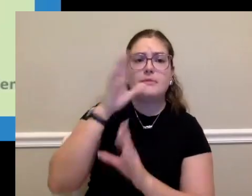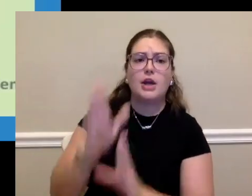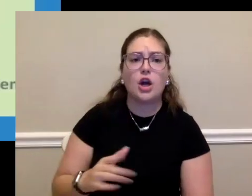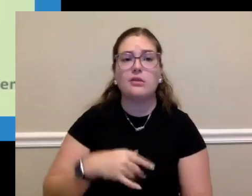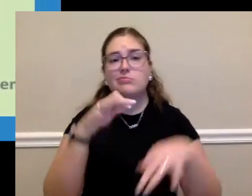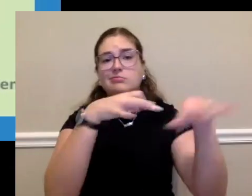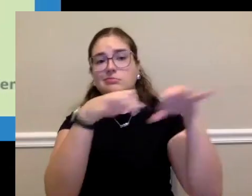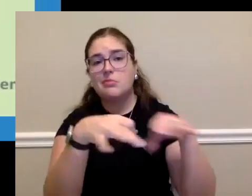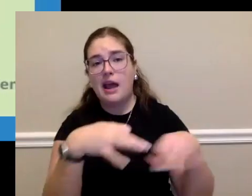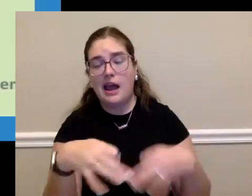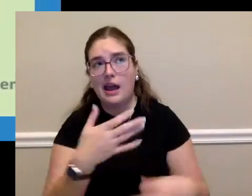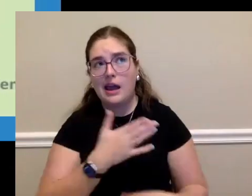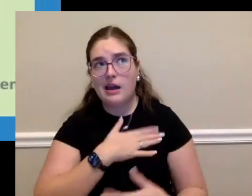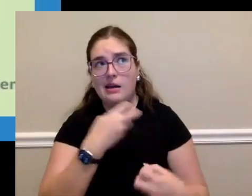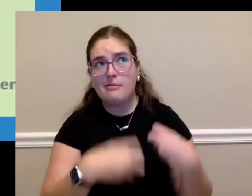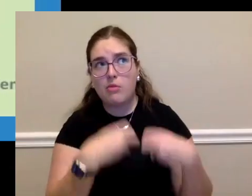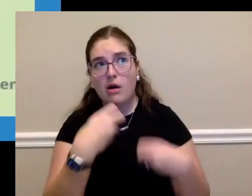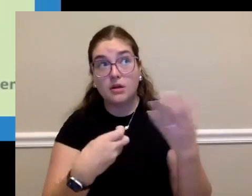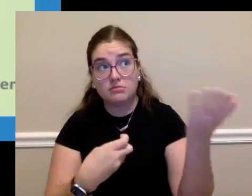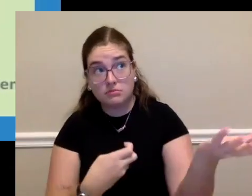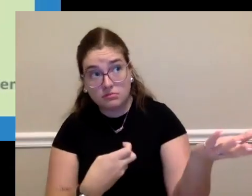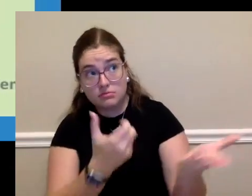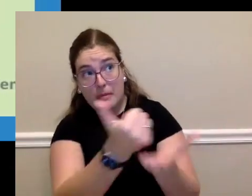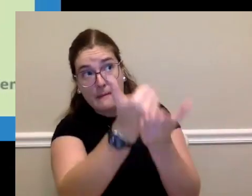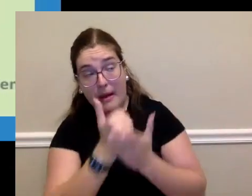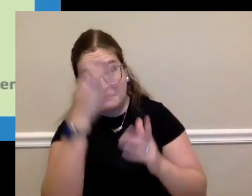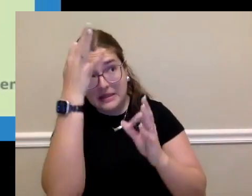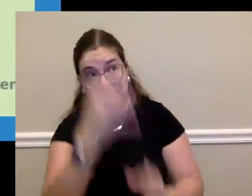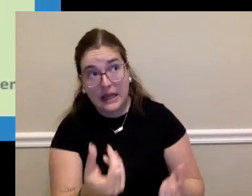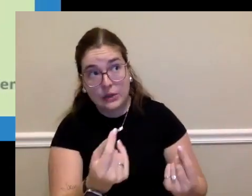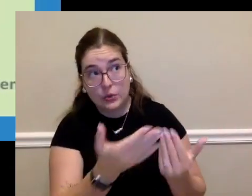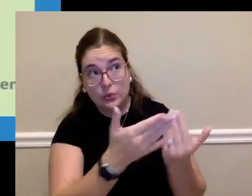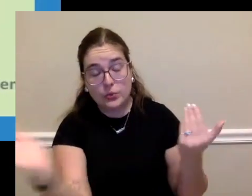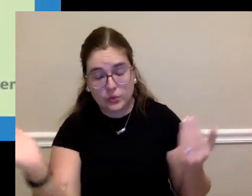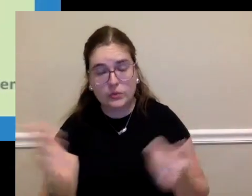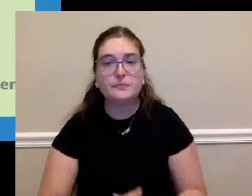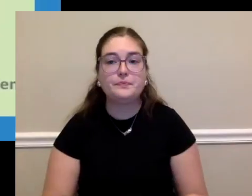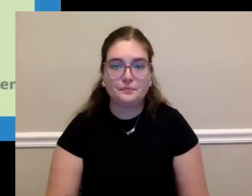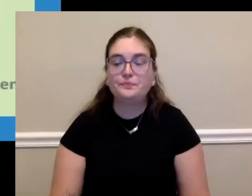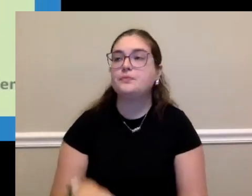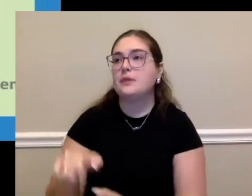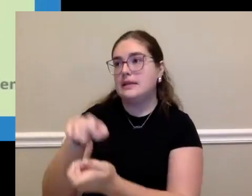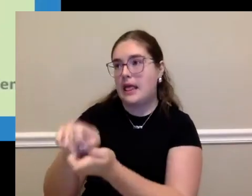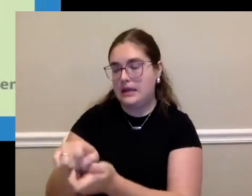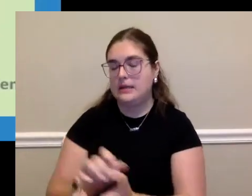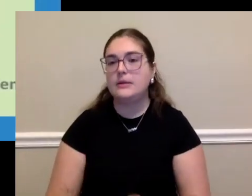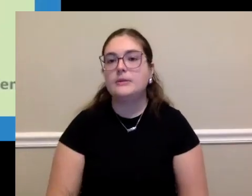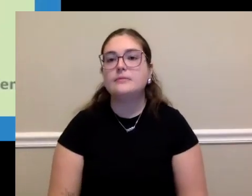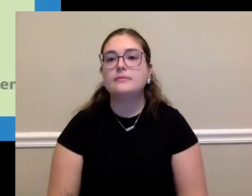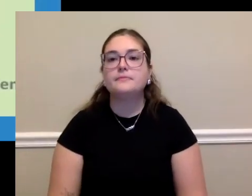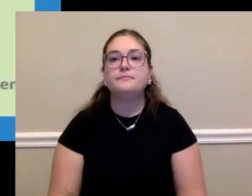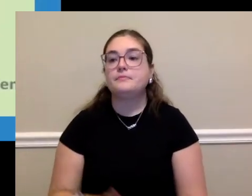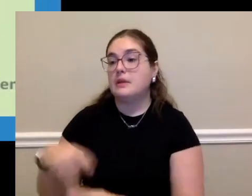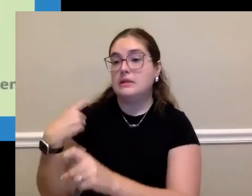dilemma and let them help me decide what to do. Um, Exactly. in going from Spanish to